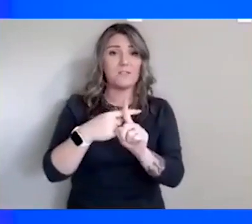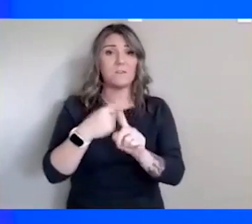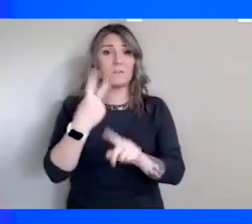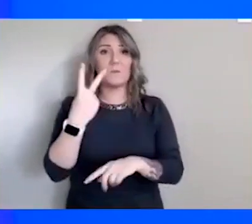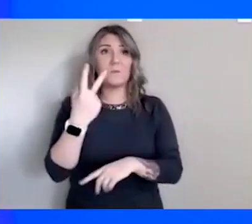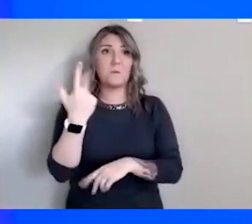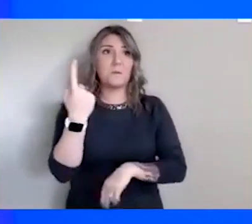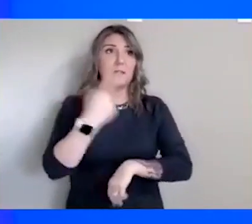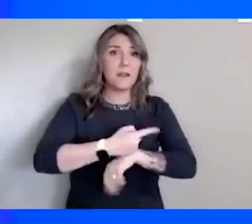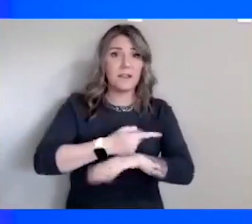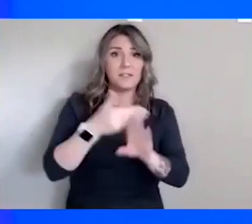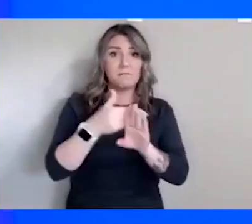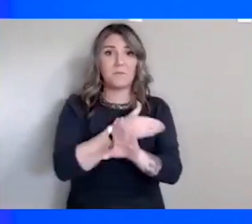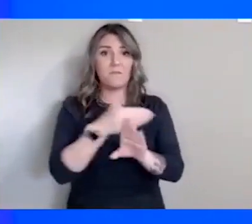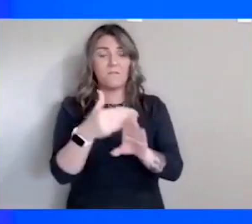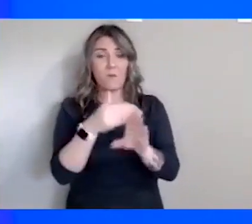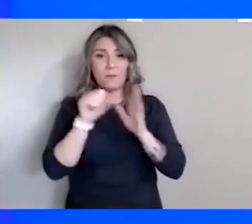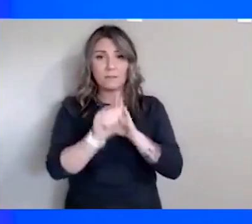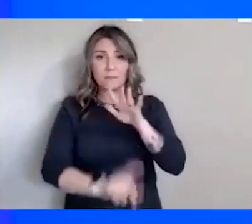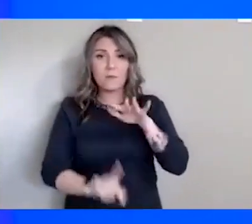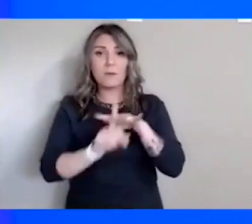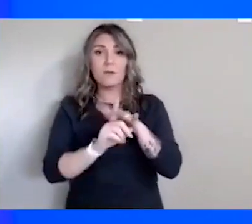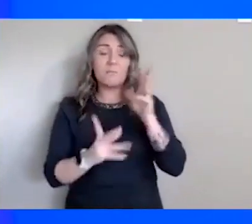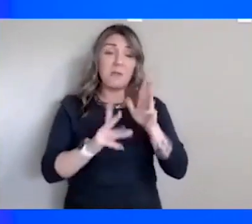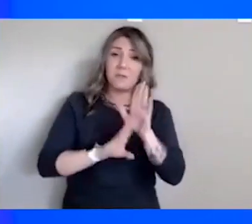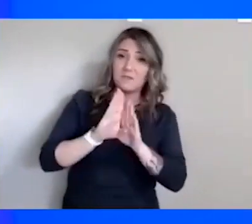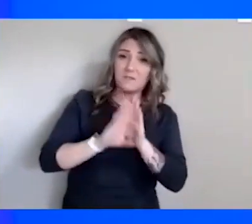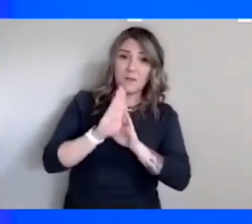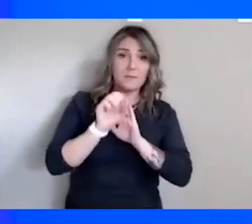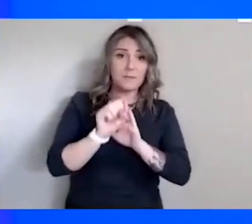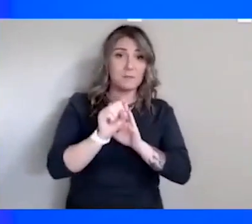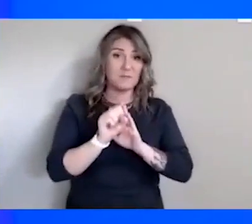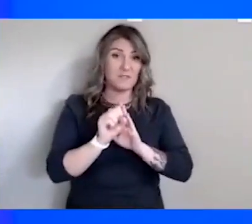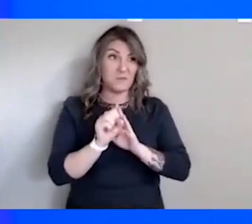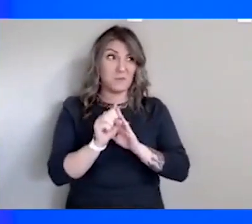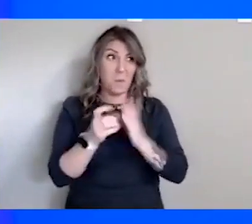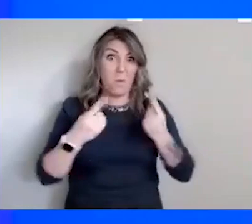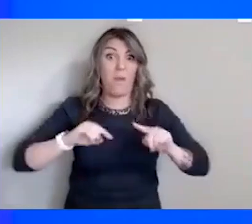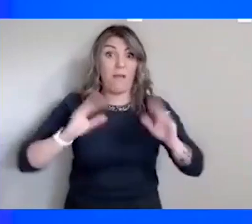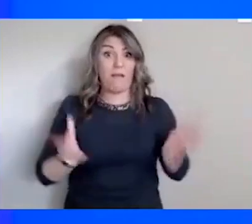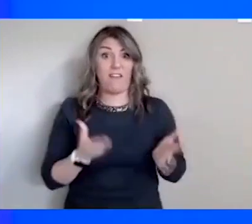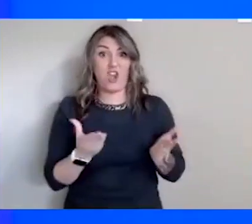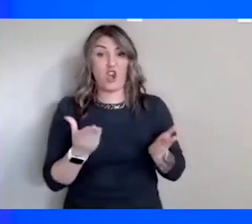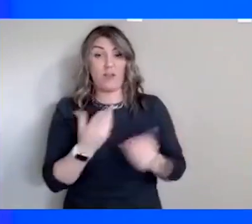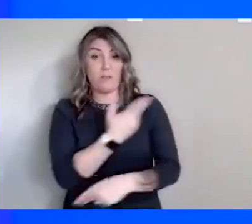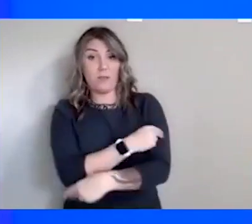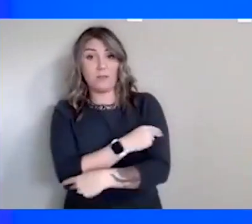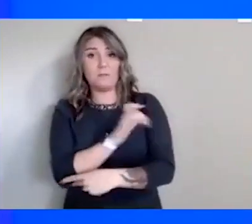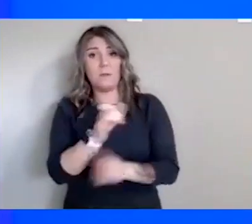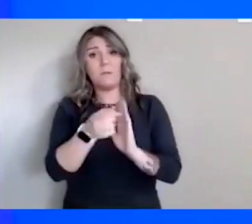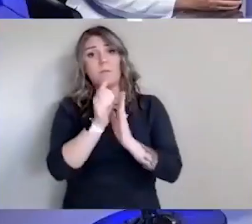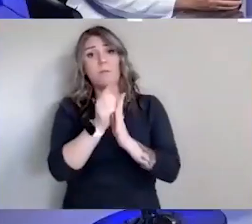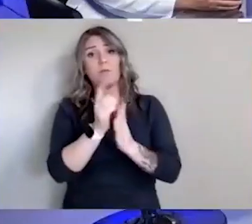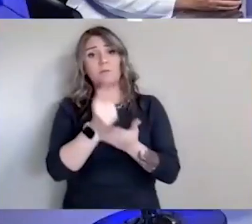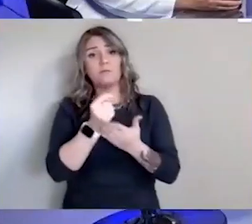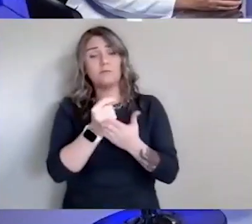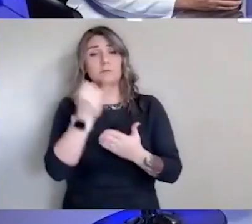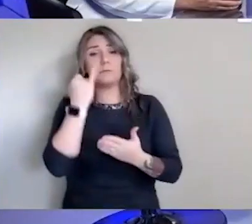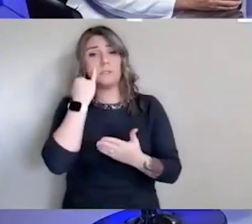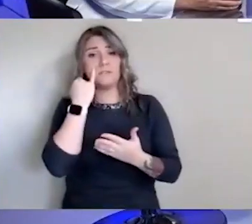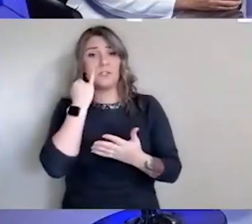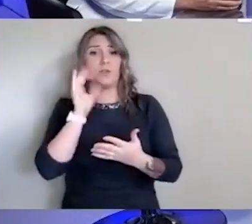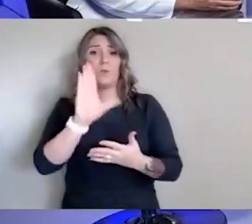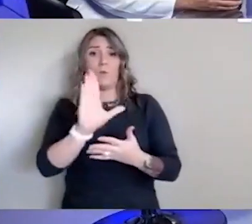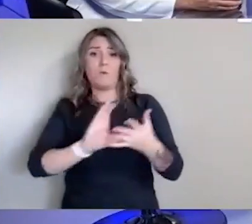you have symptoms. So you may even develop symptoms while you're in the hospital. And so at that point, we would treat you if you meet criteria. Hey, tomorrow